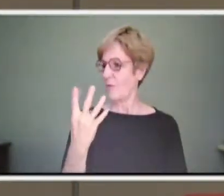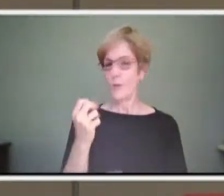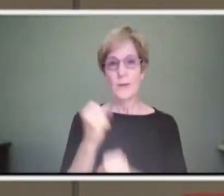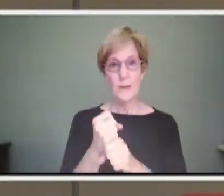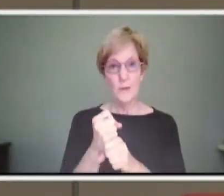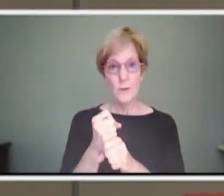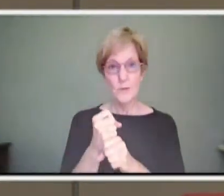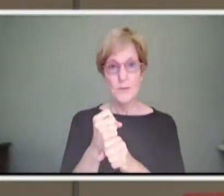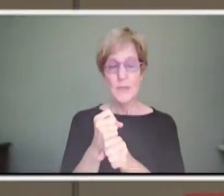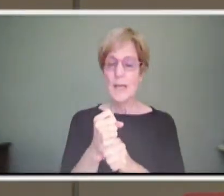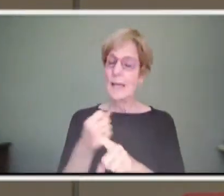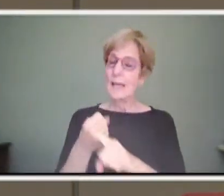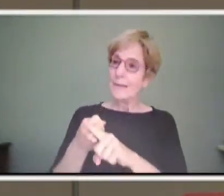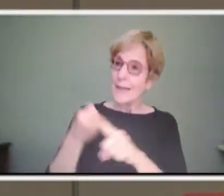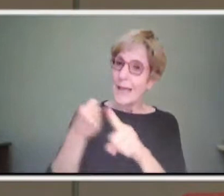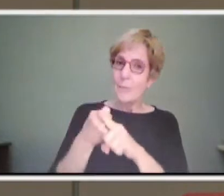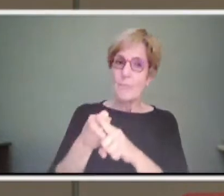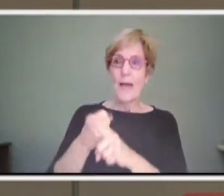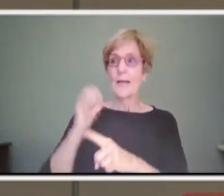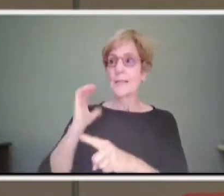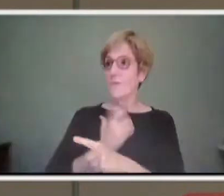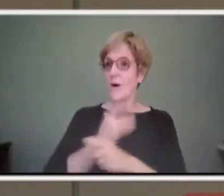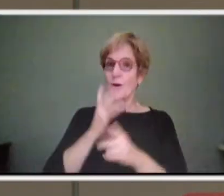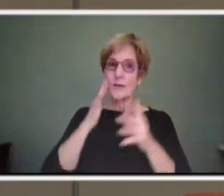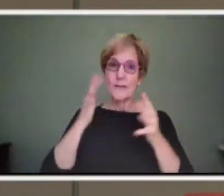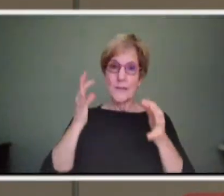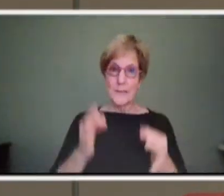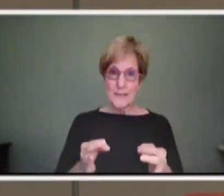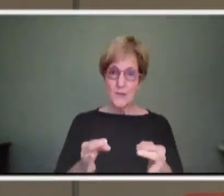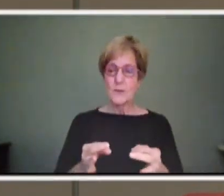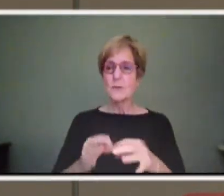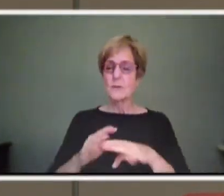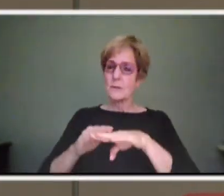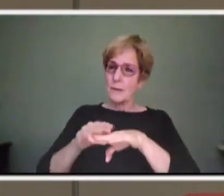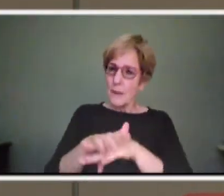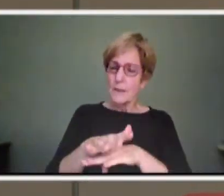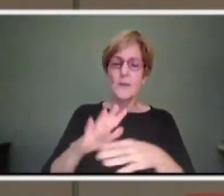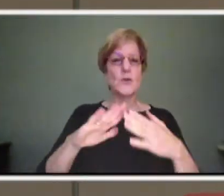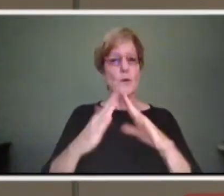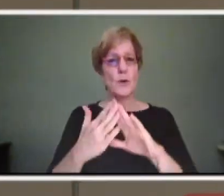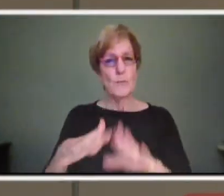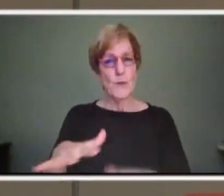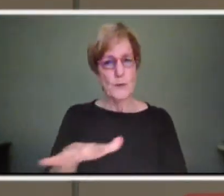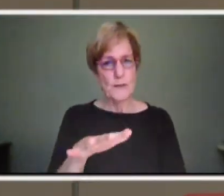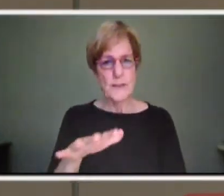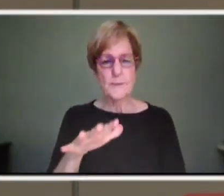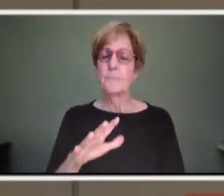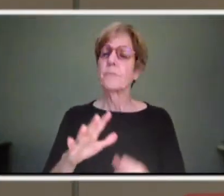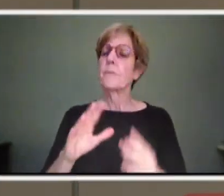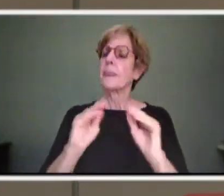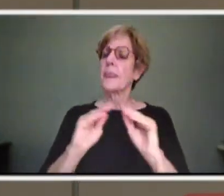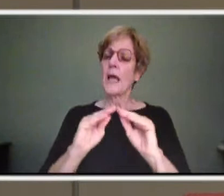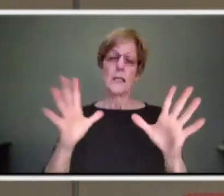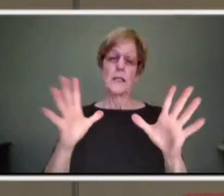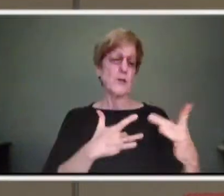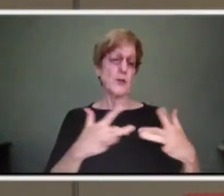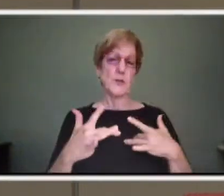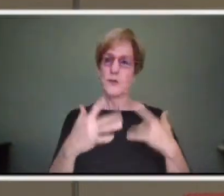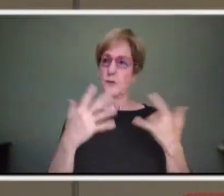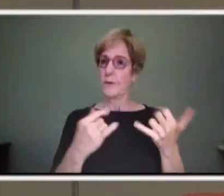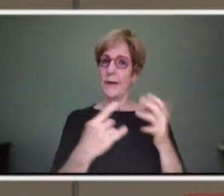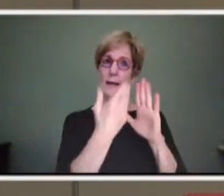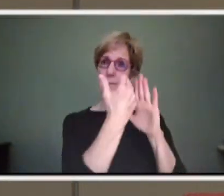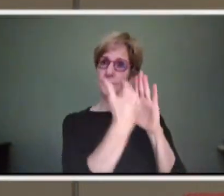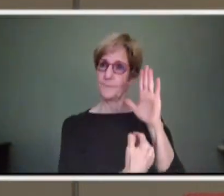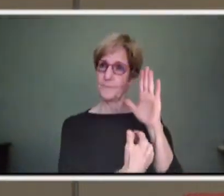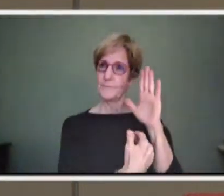the impact of some of our decisions on community. Now, there's clear concern that has been identified, and